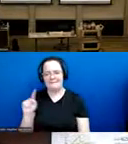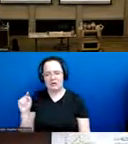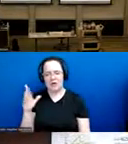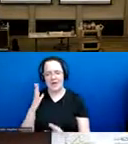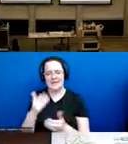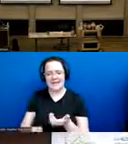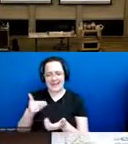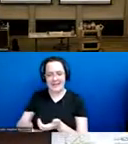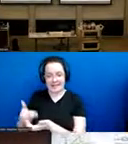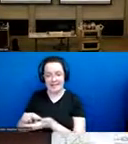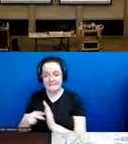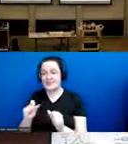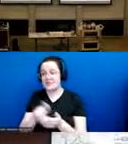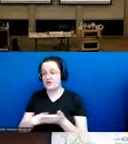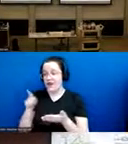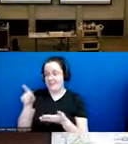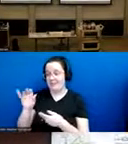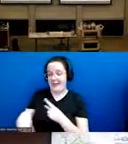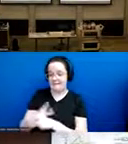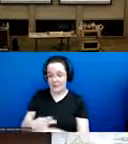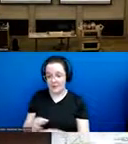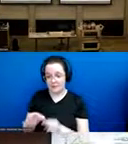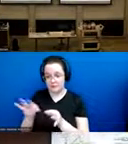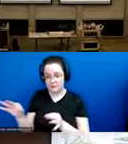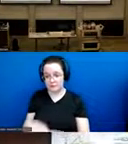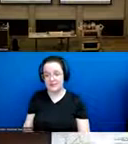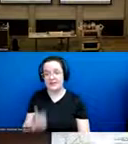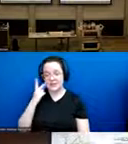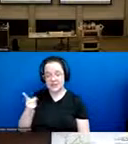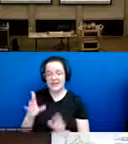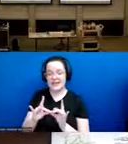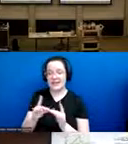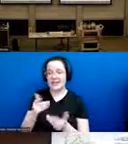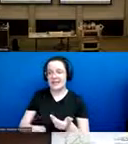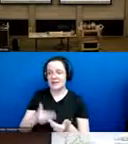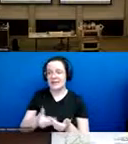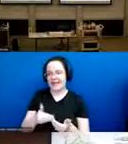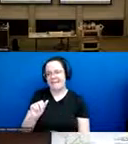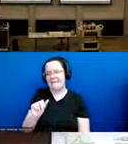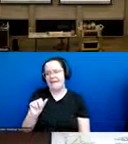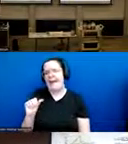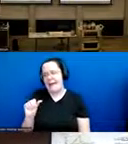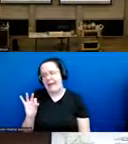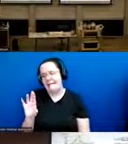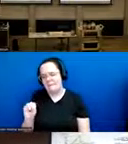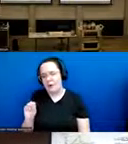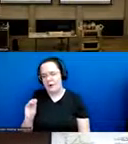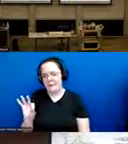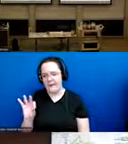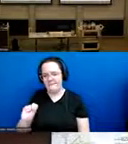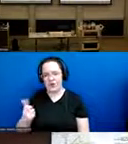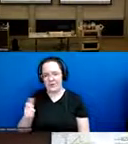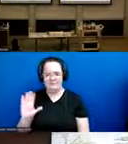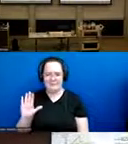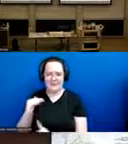actually write it in this form. So you see it has an entangled state and a form of the qubit, right? With phases just changing, and